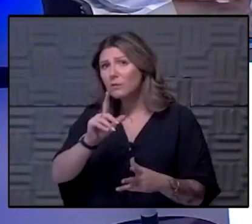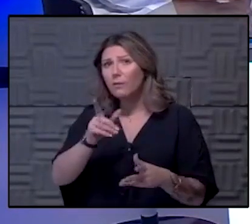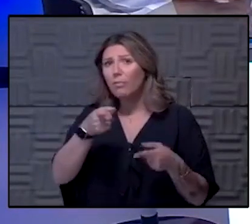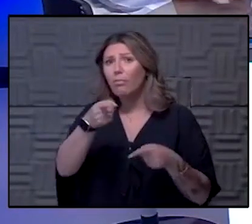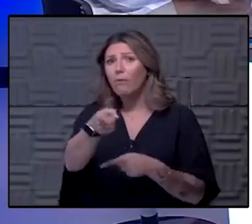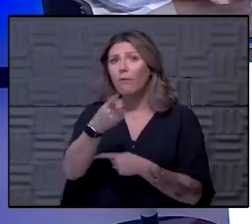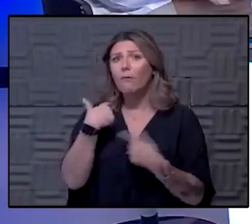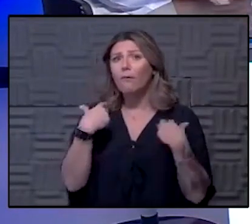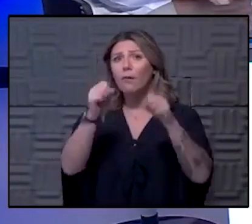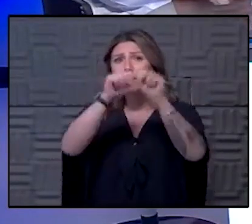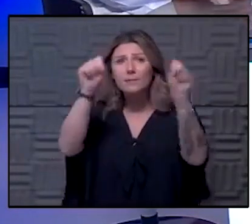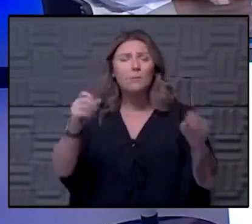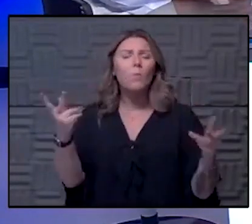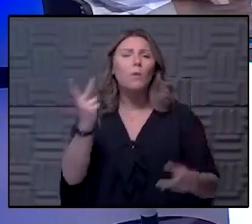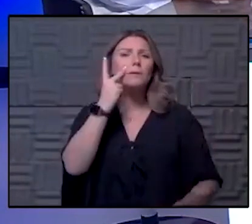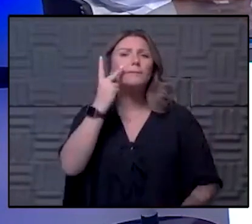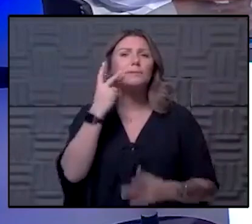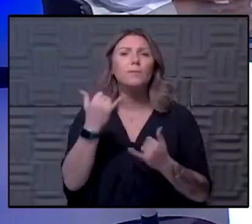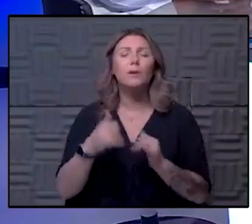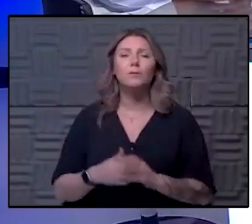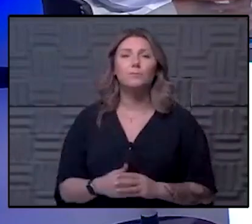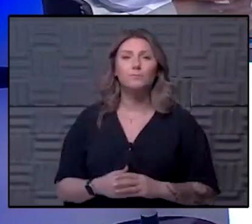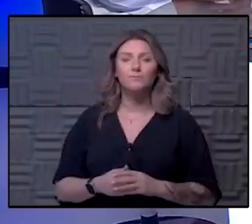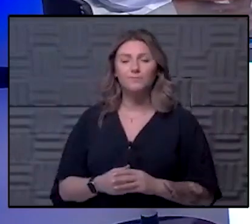system. What are you seeing? Yeah, so